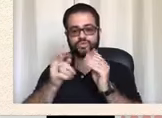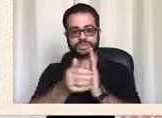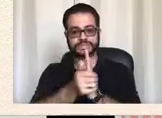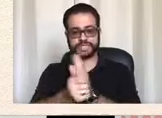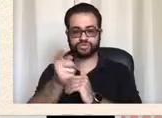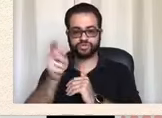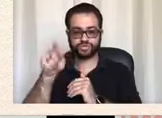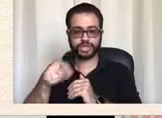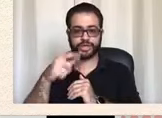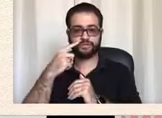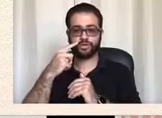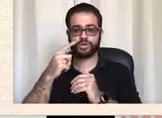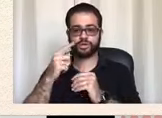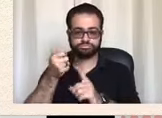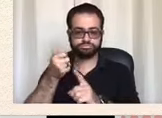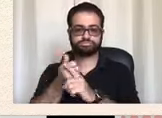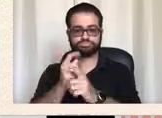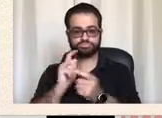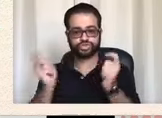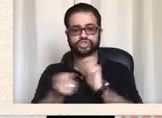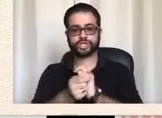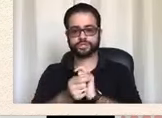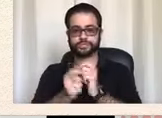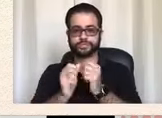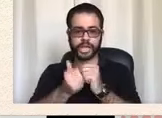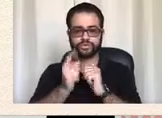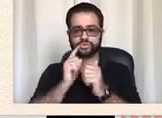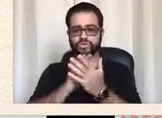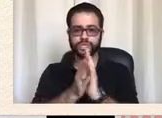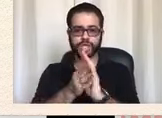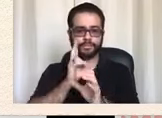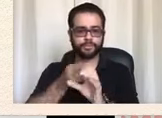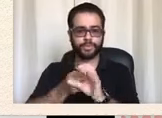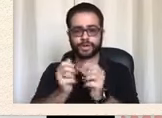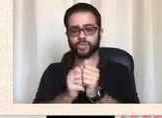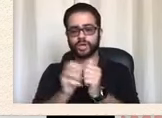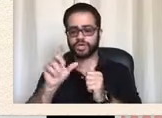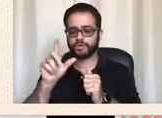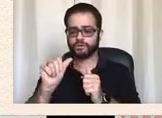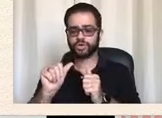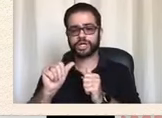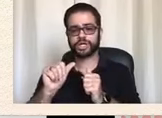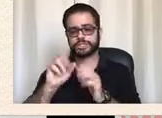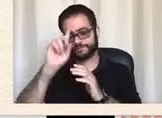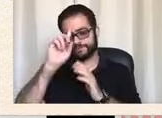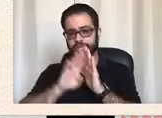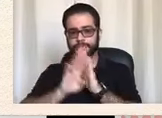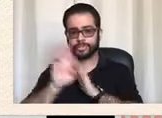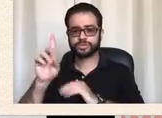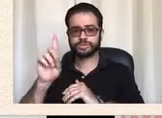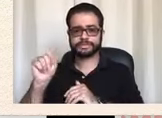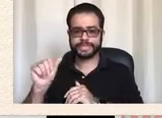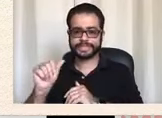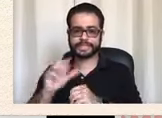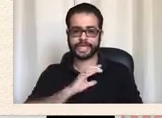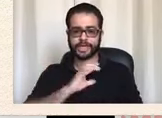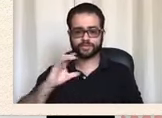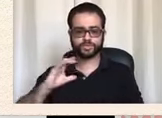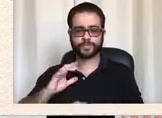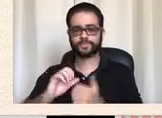change, how to, be a participant in the Florida Developmental Disabilities Council, about how to speak up for yourselves and your